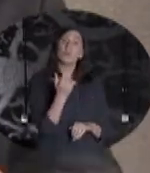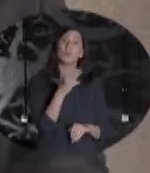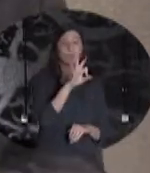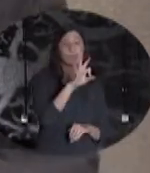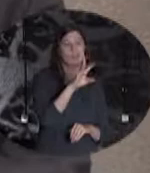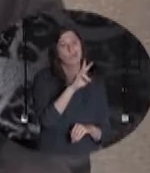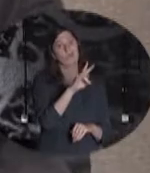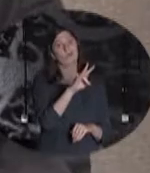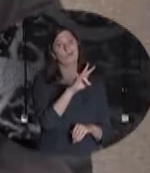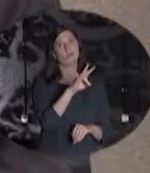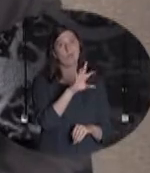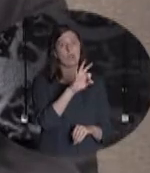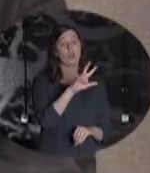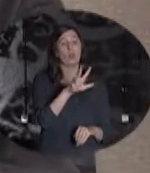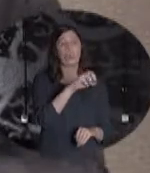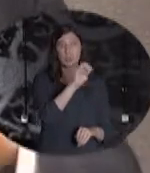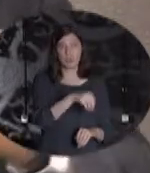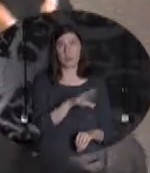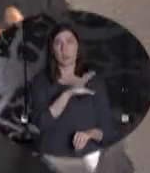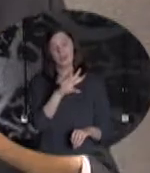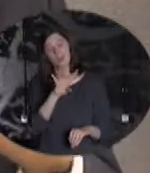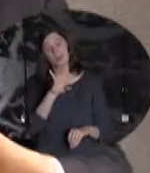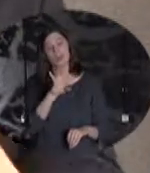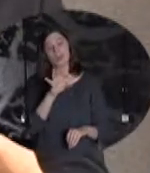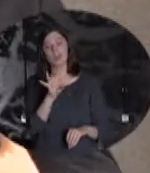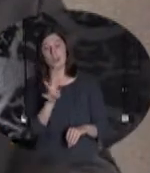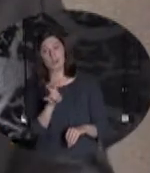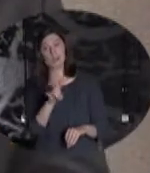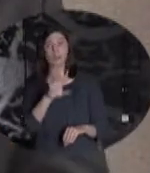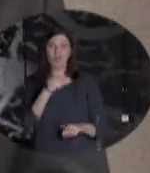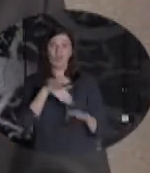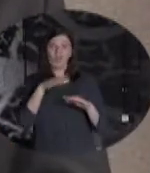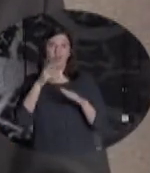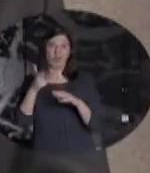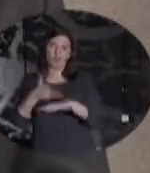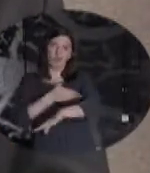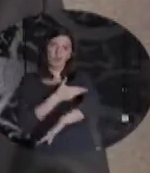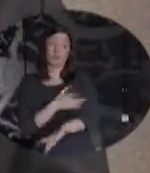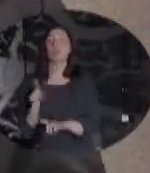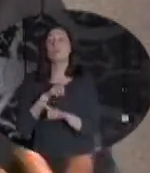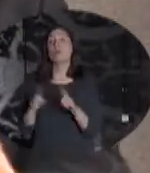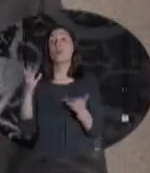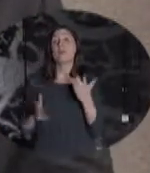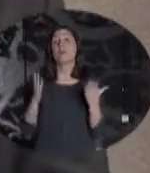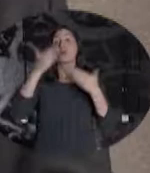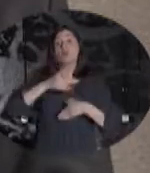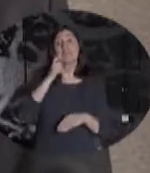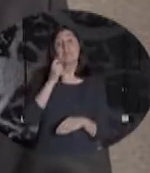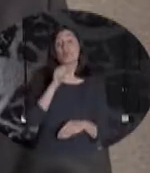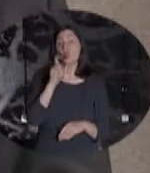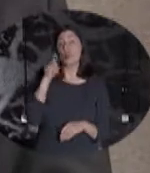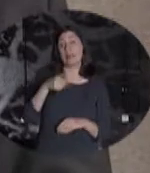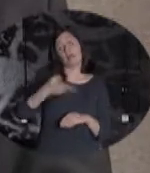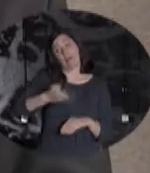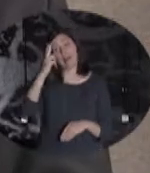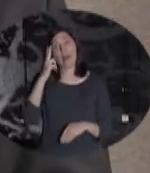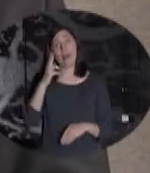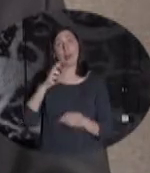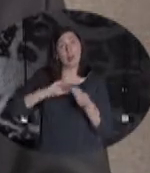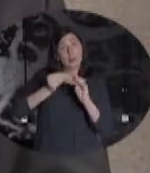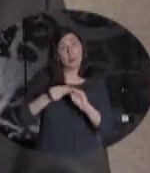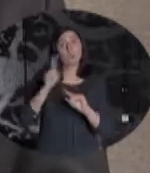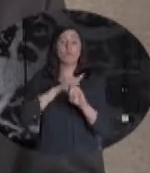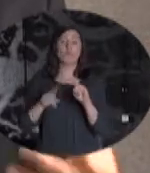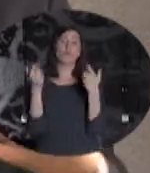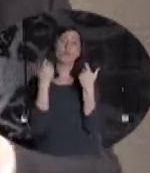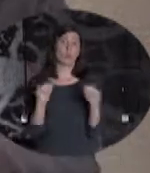if you're someone that has a natural darker skin tone, maybe you may not need a higher SPF, but also just kind of knowing what works for you and just kind of trying different